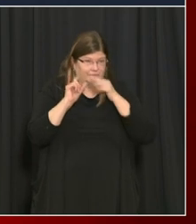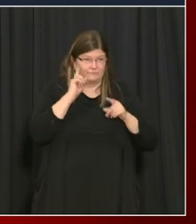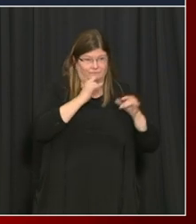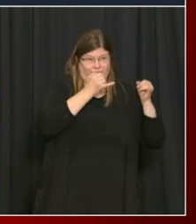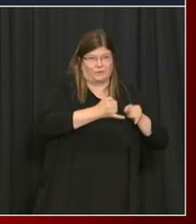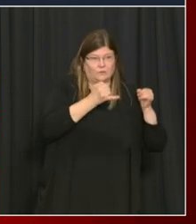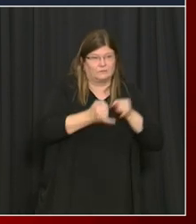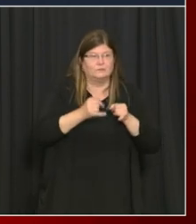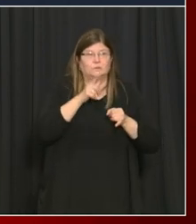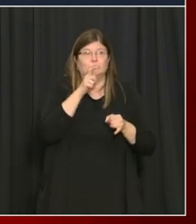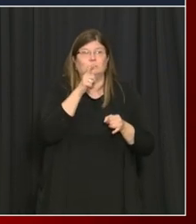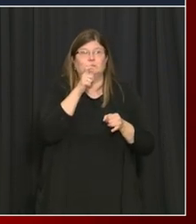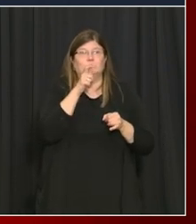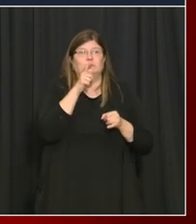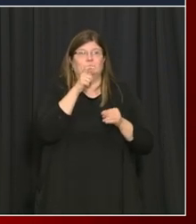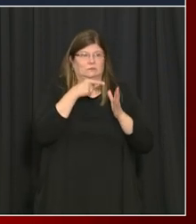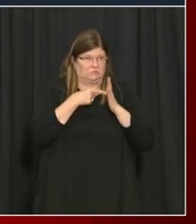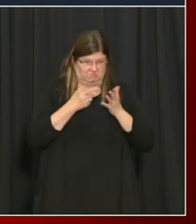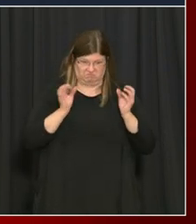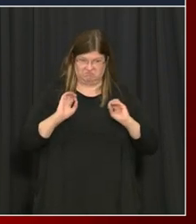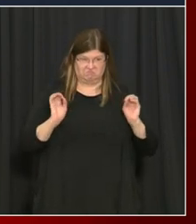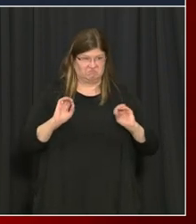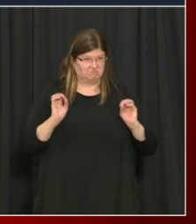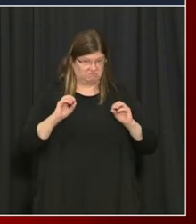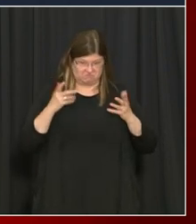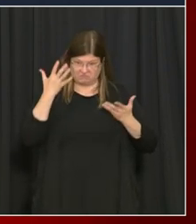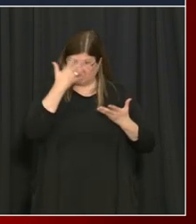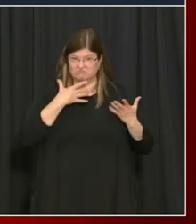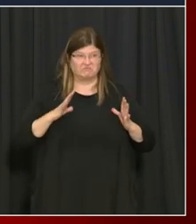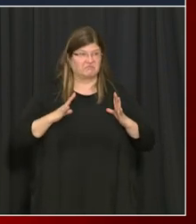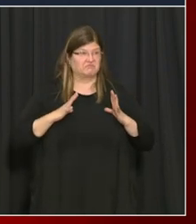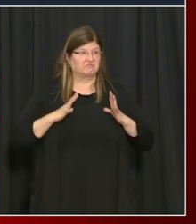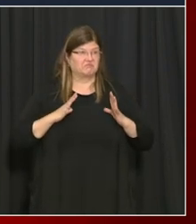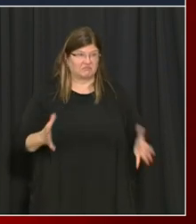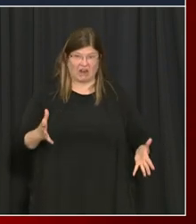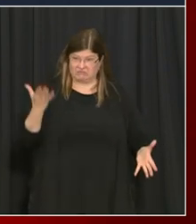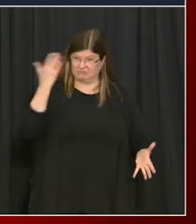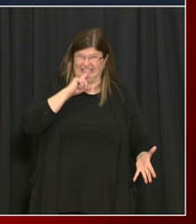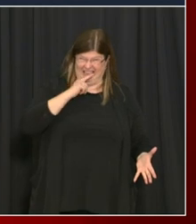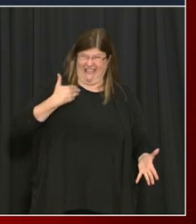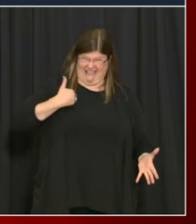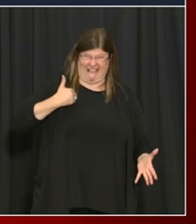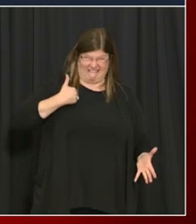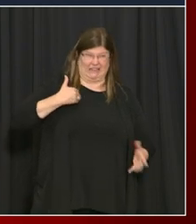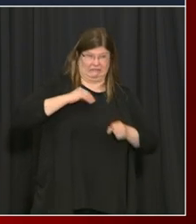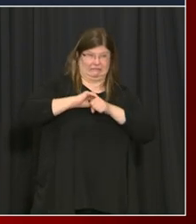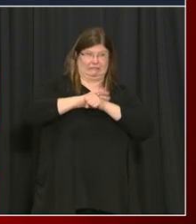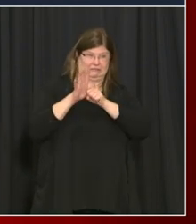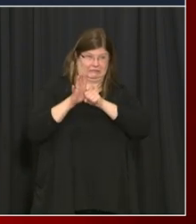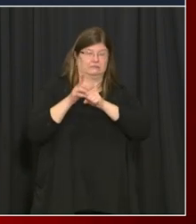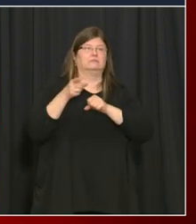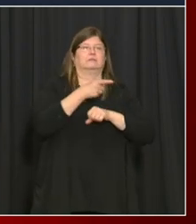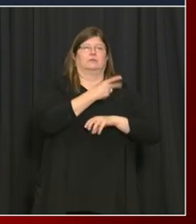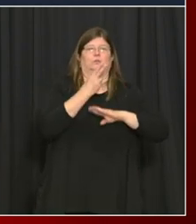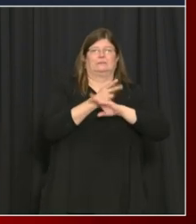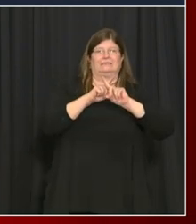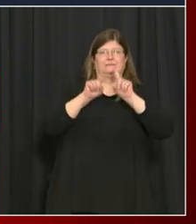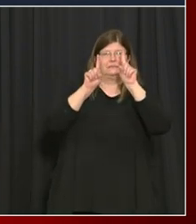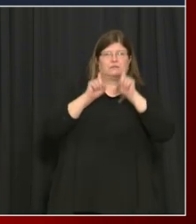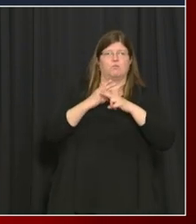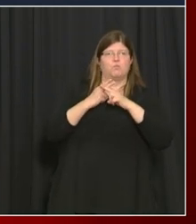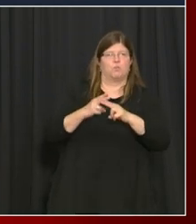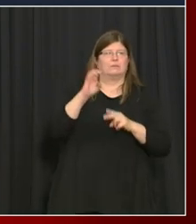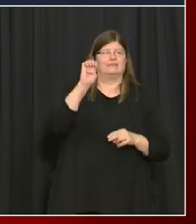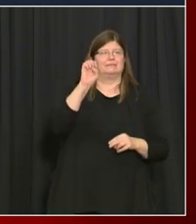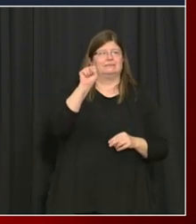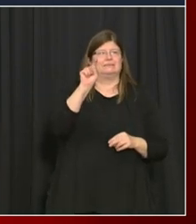are asymptomatic and are presenting for testing based on an exposure, we use what is called the estimated infections period, and